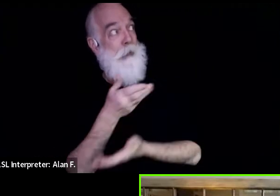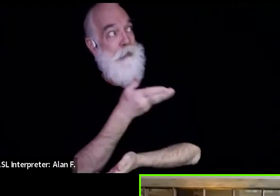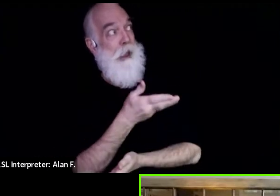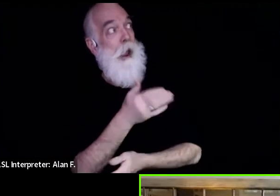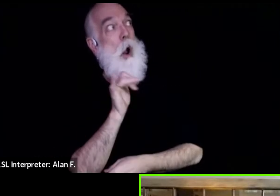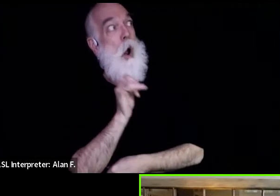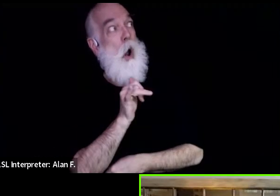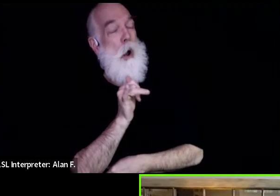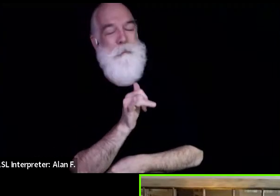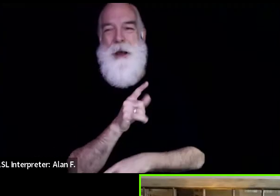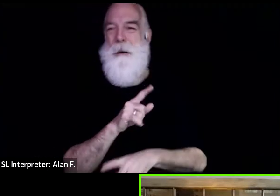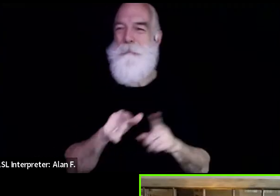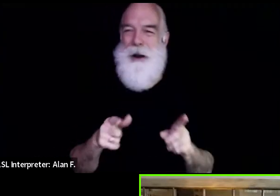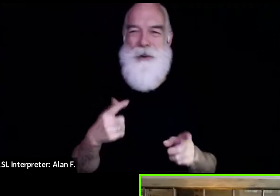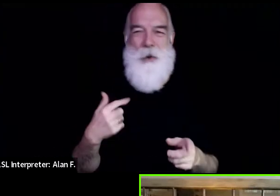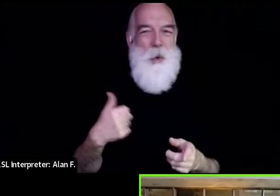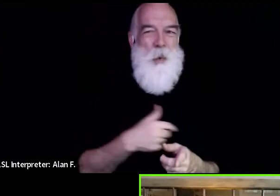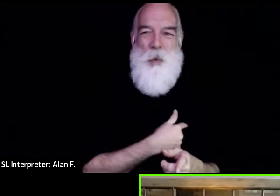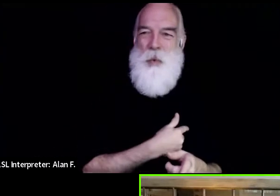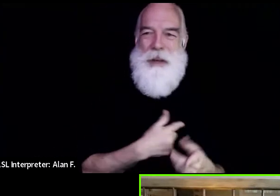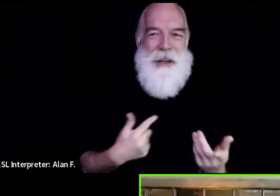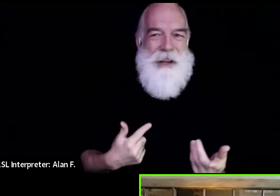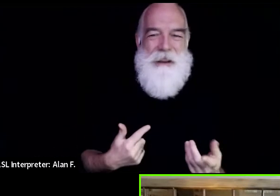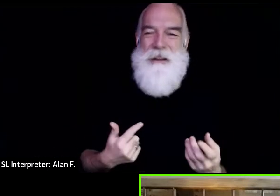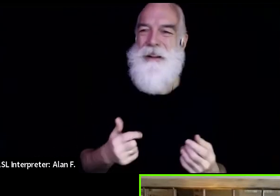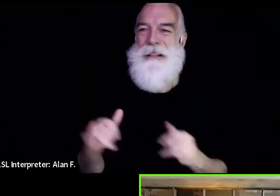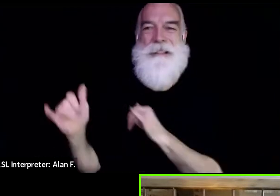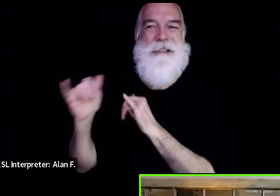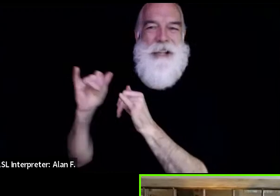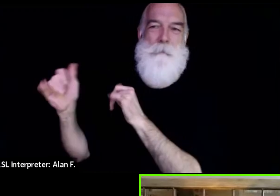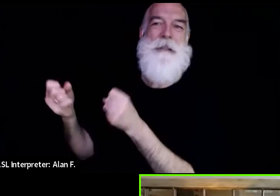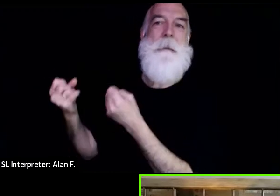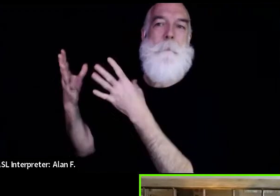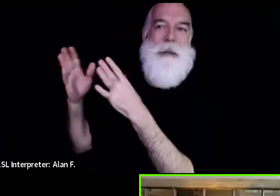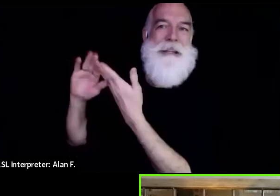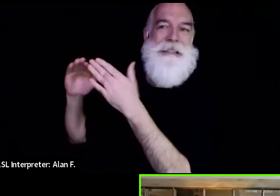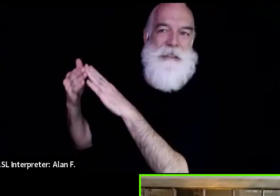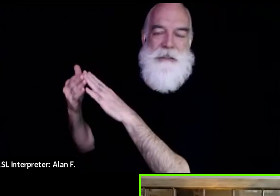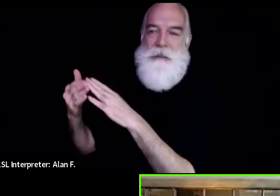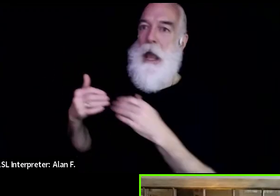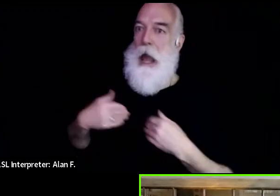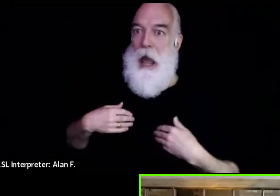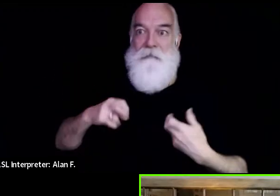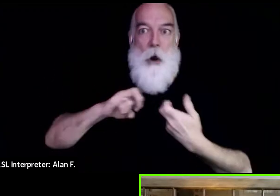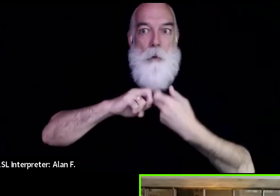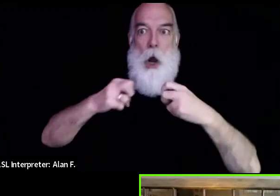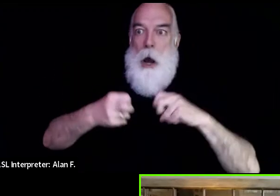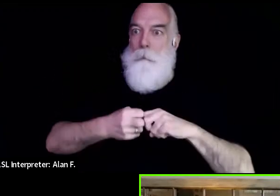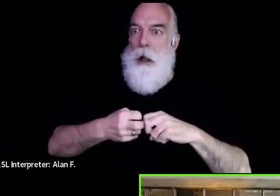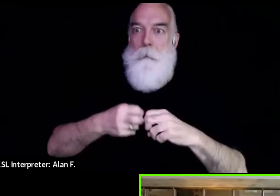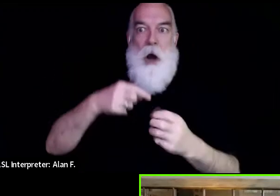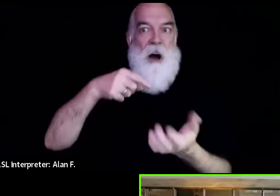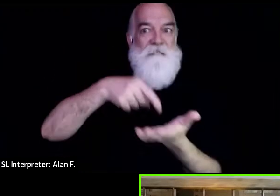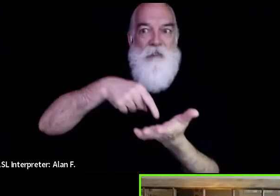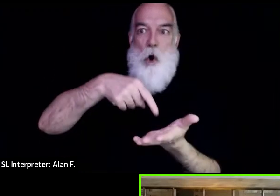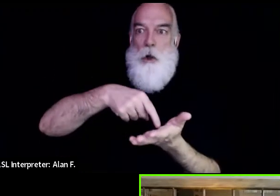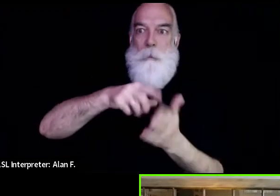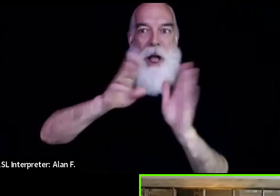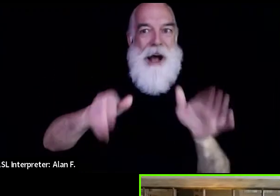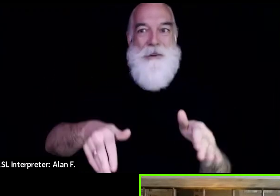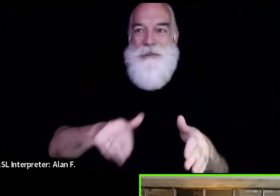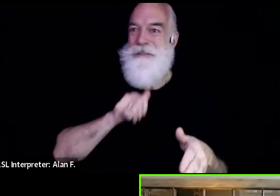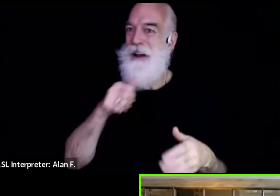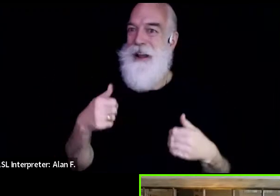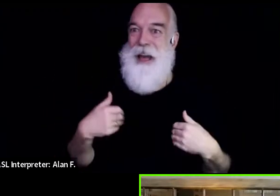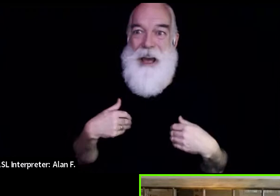so many major cities are across the country, with affordable housing. So my thought, when we